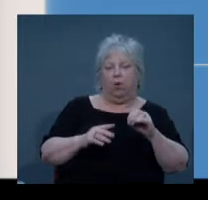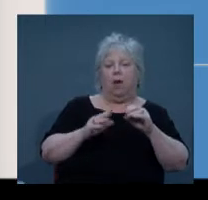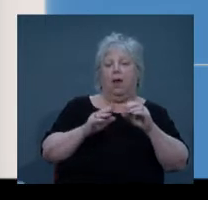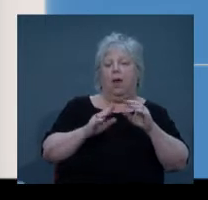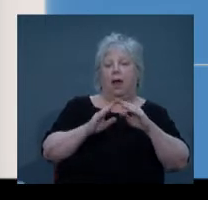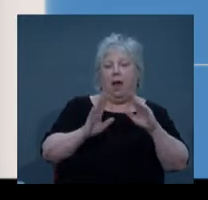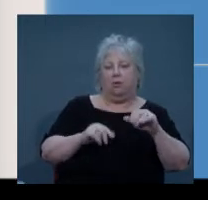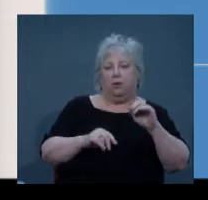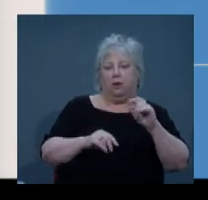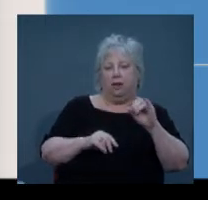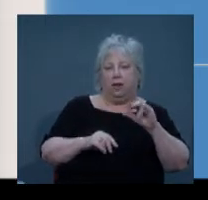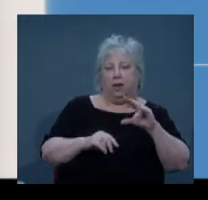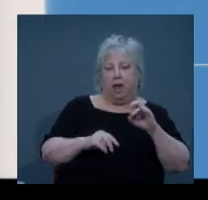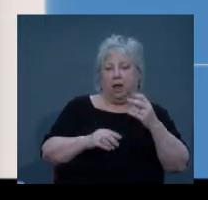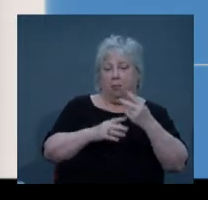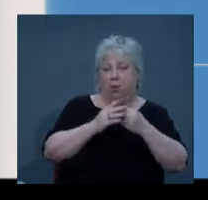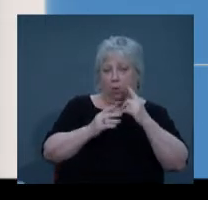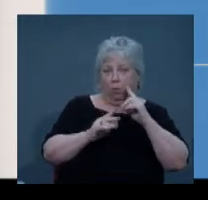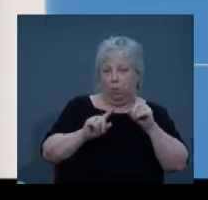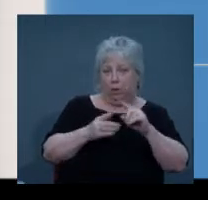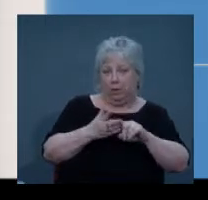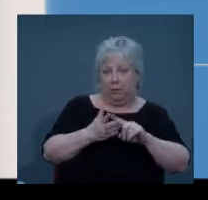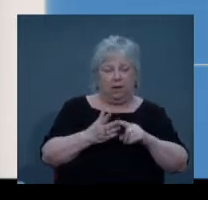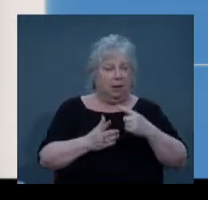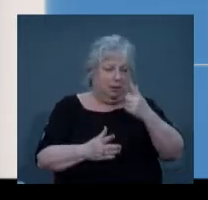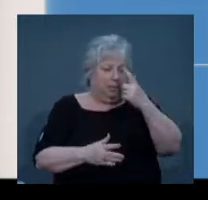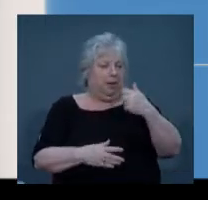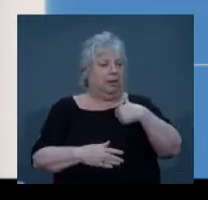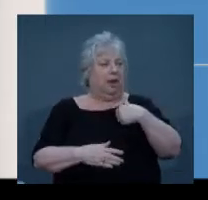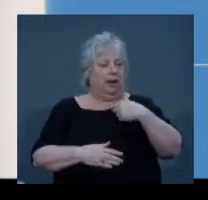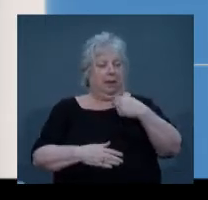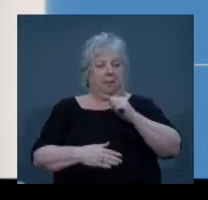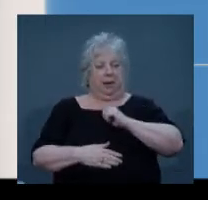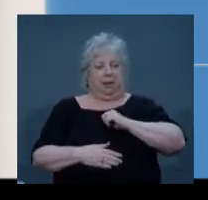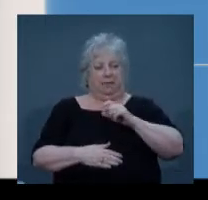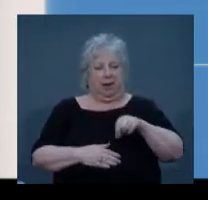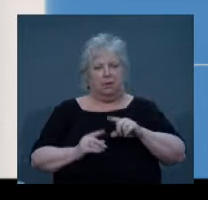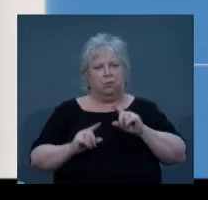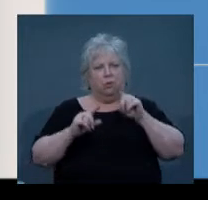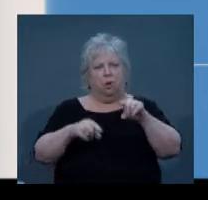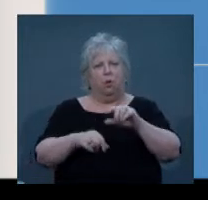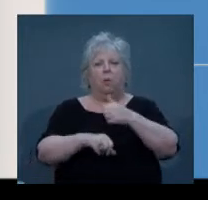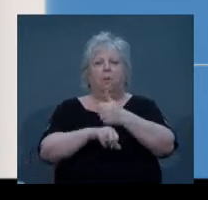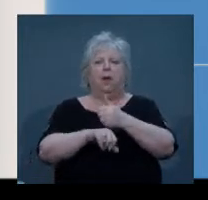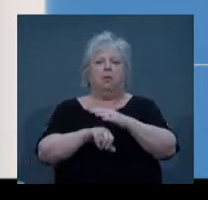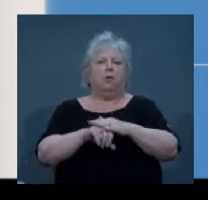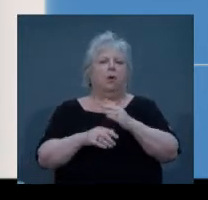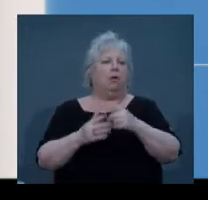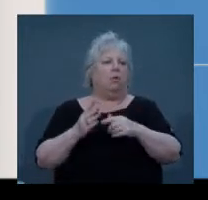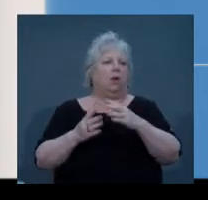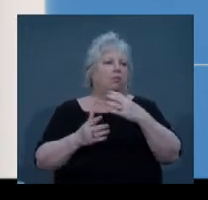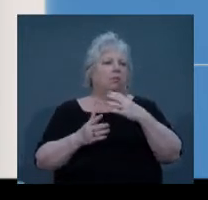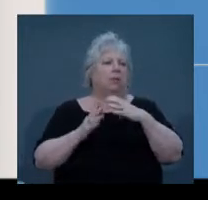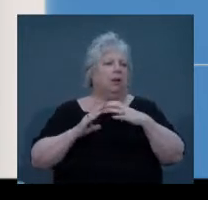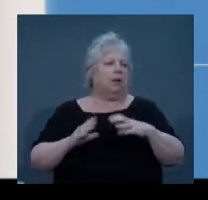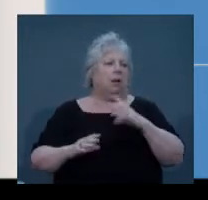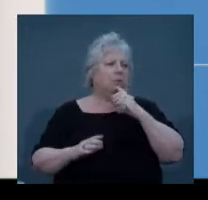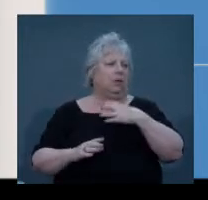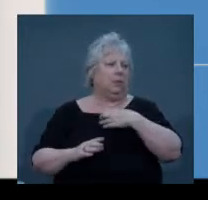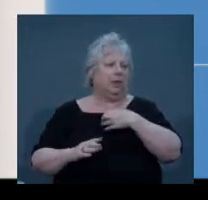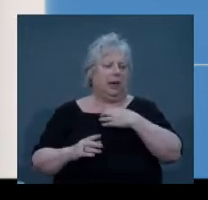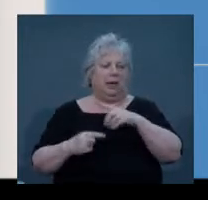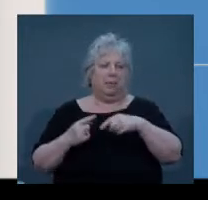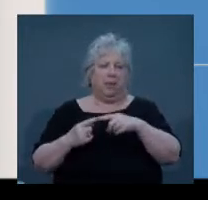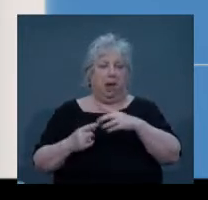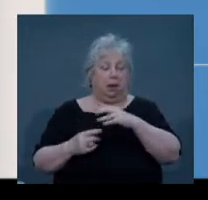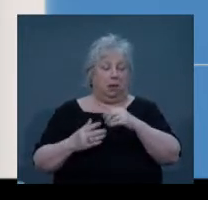inspect it as well. Because I have had to go and do, based upon what the client was complaining to me about. And what I